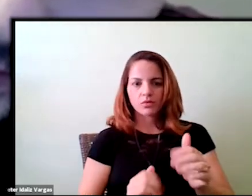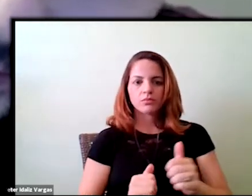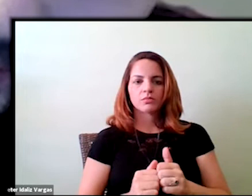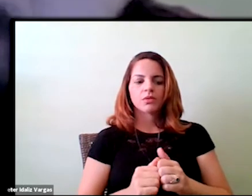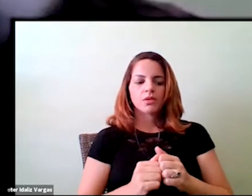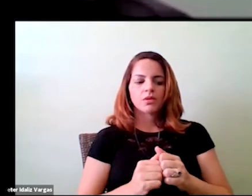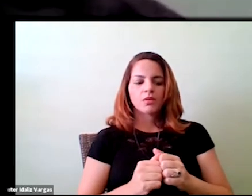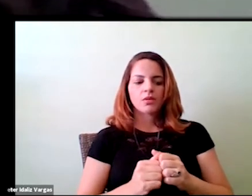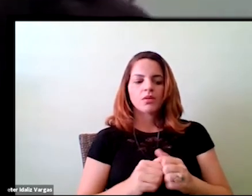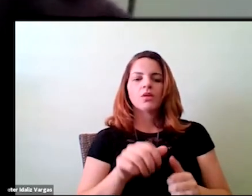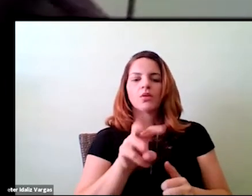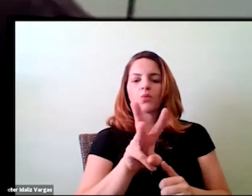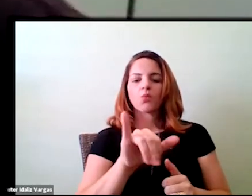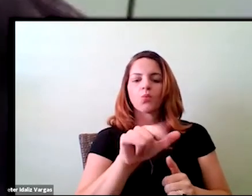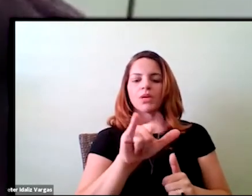Raquel Salas Rivera.